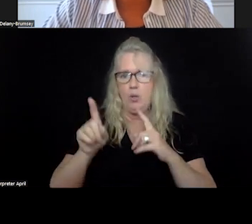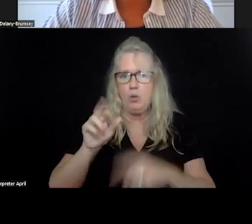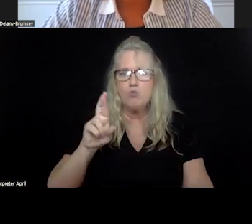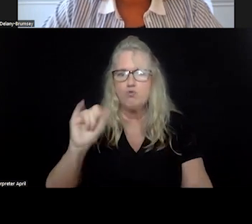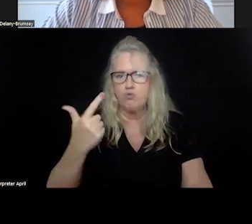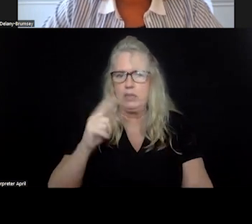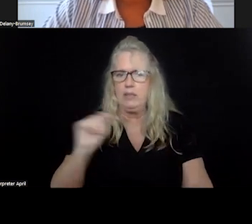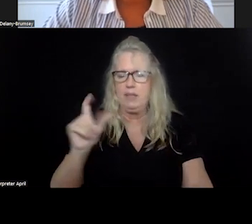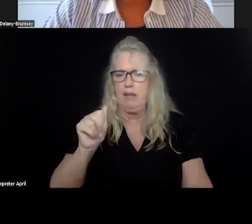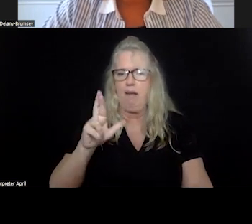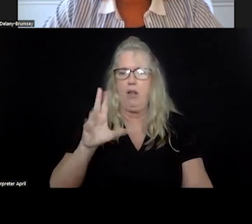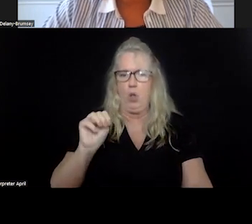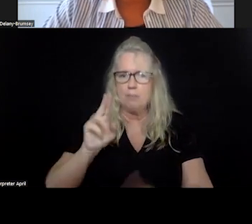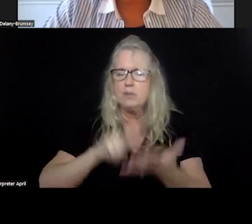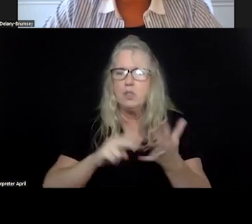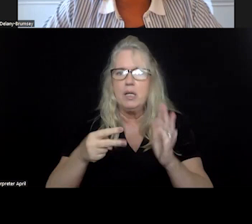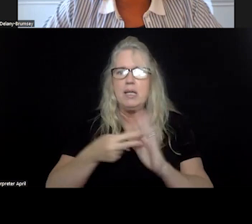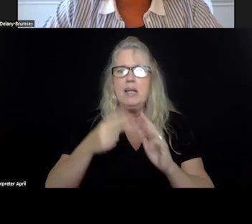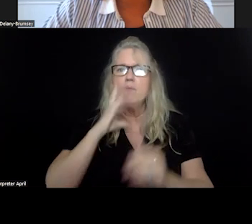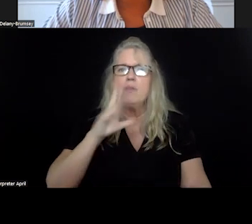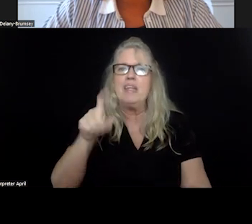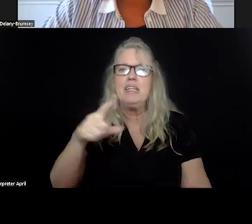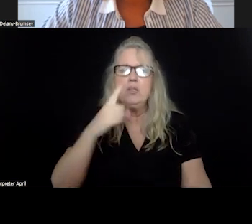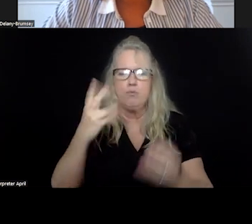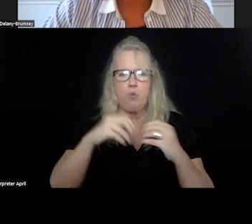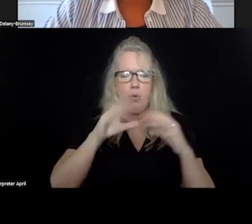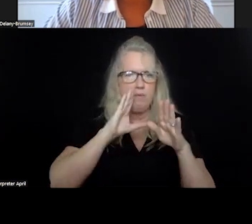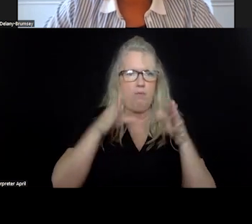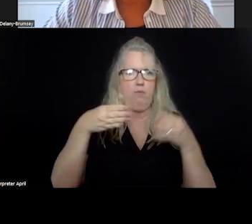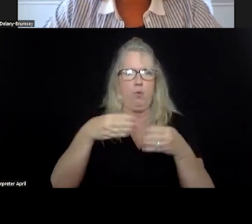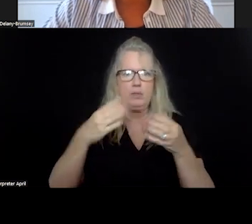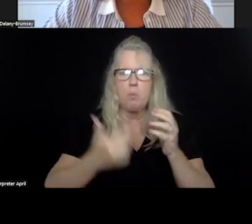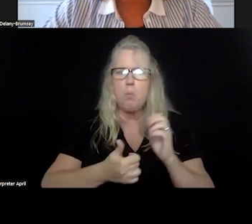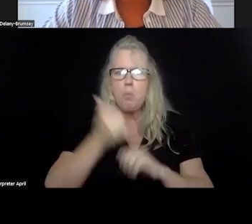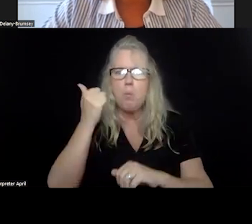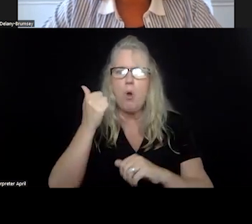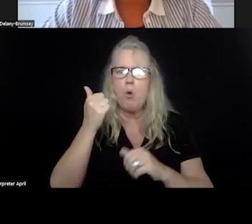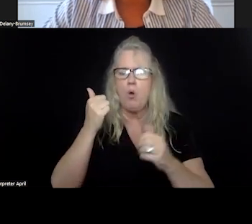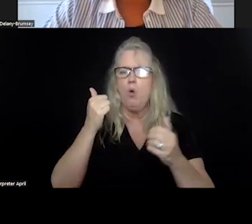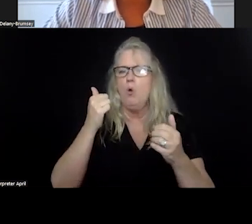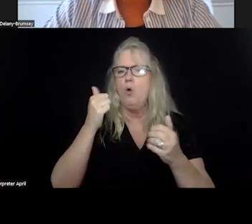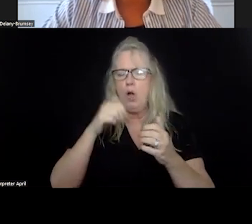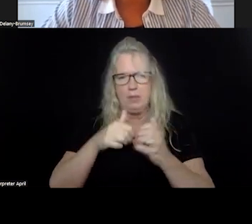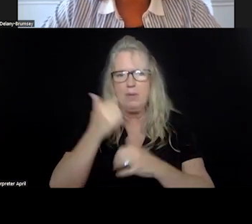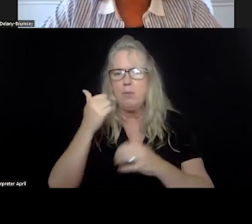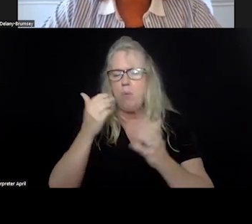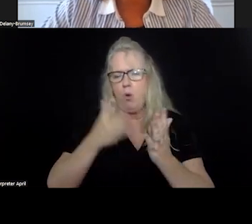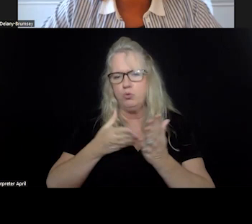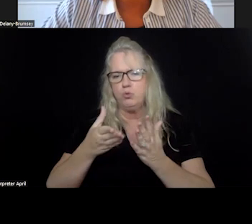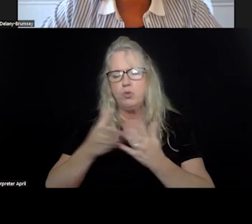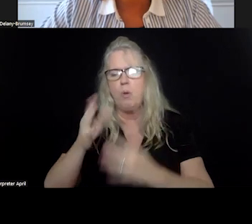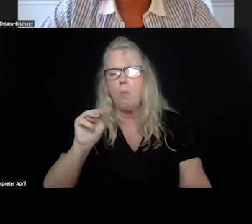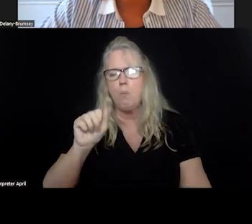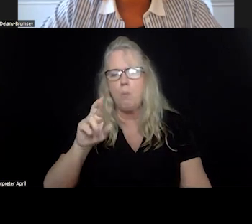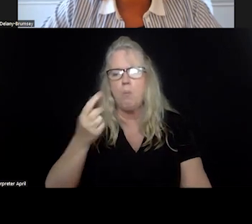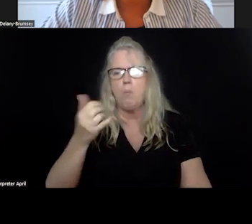reminder that for the need to focus on some of the most marginalized and impacted communities in